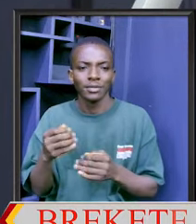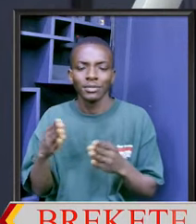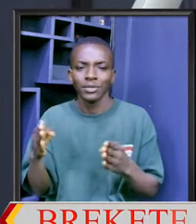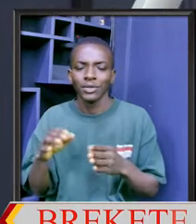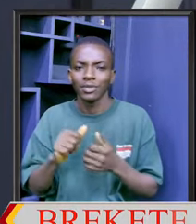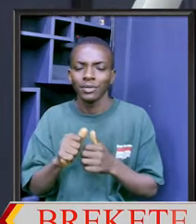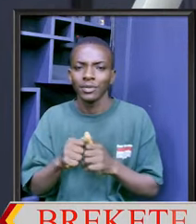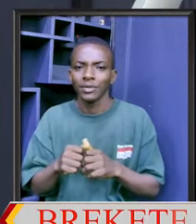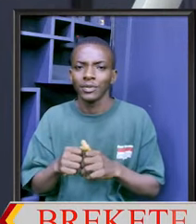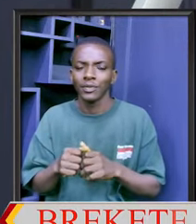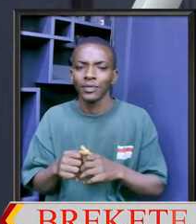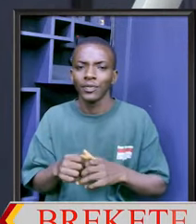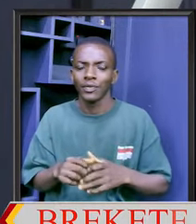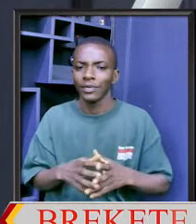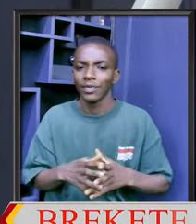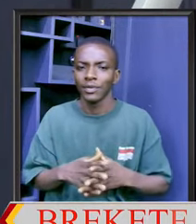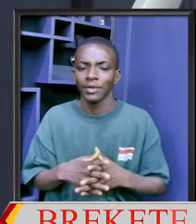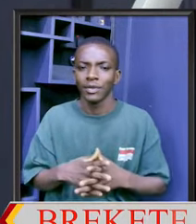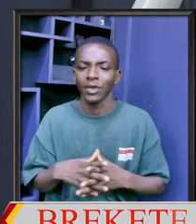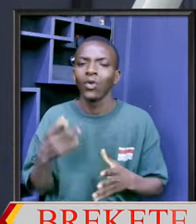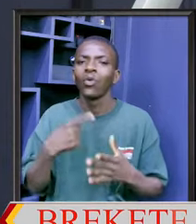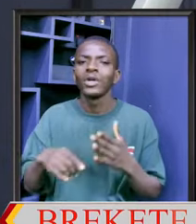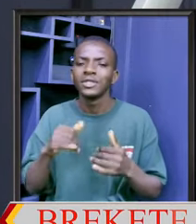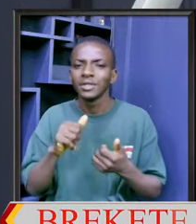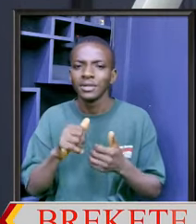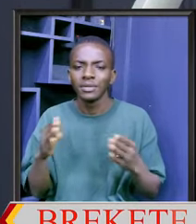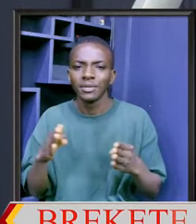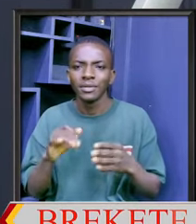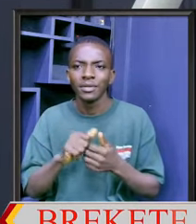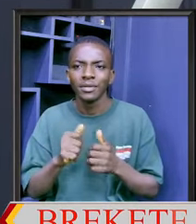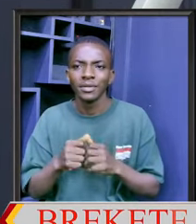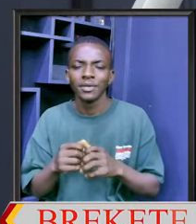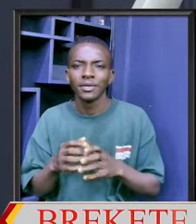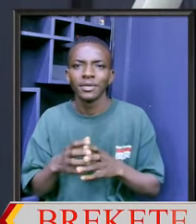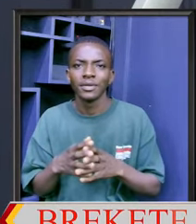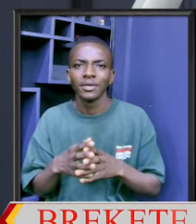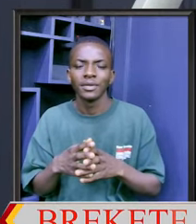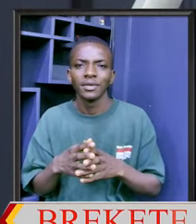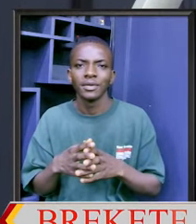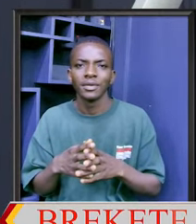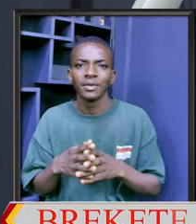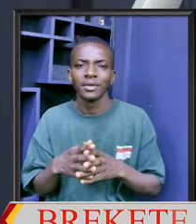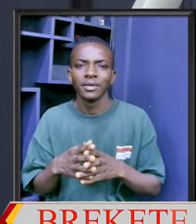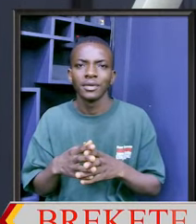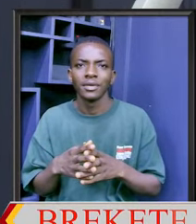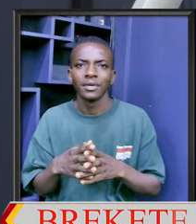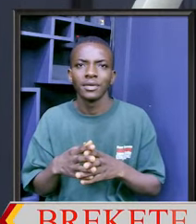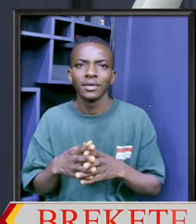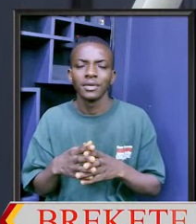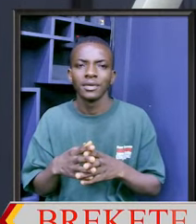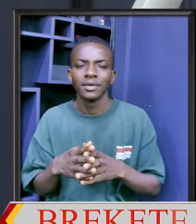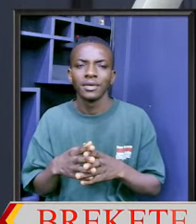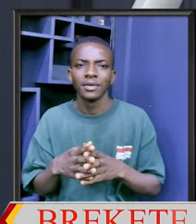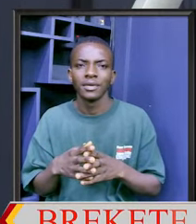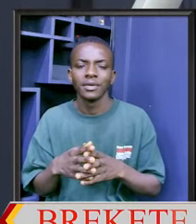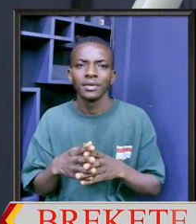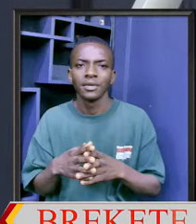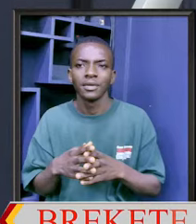issue. Waiting be the big issue. Waiting be the big issue. I just jump. I just jumped in, tell you